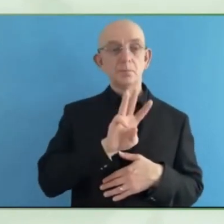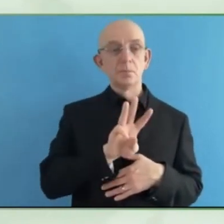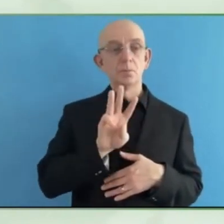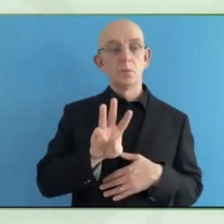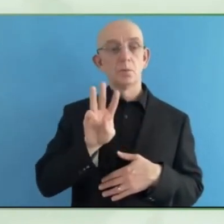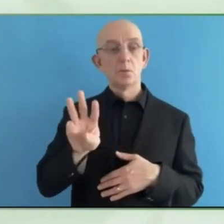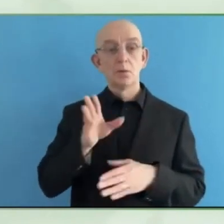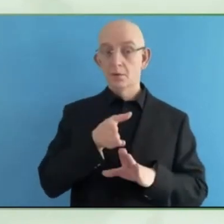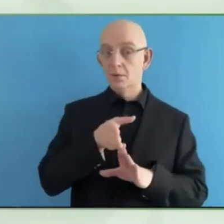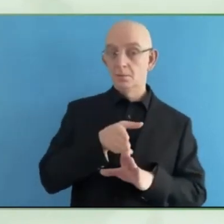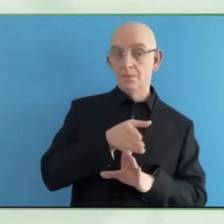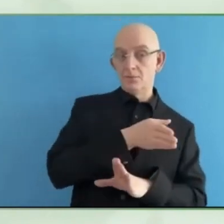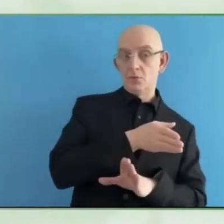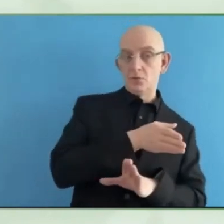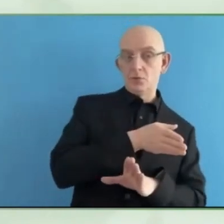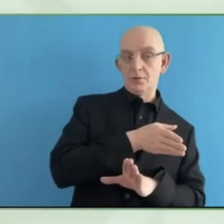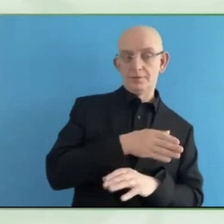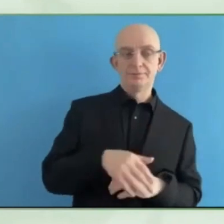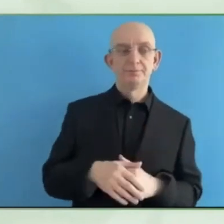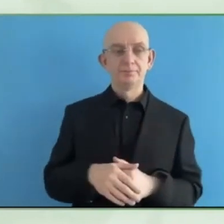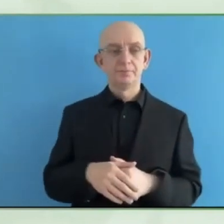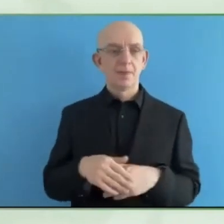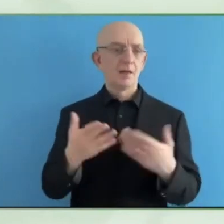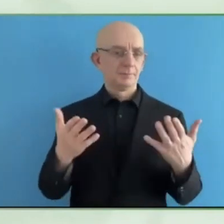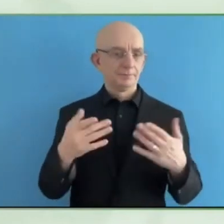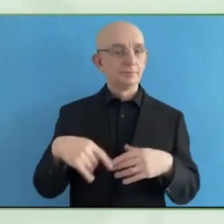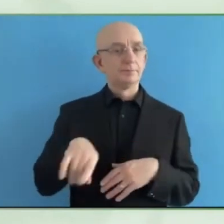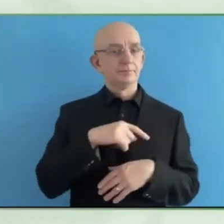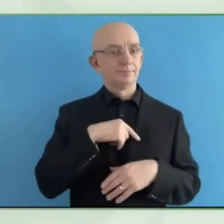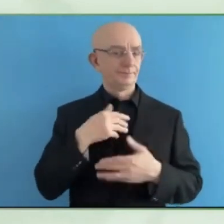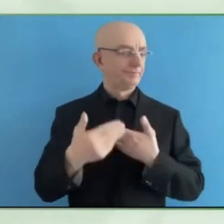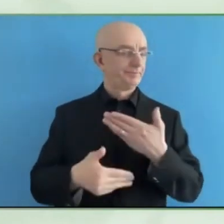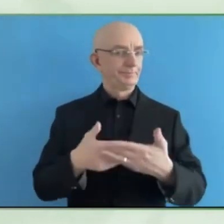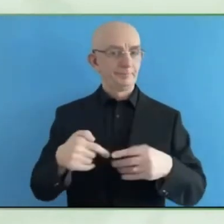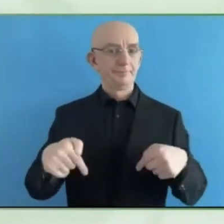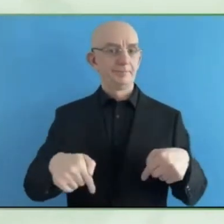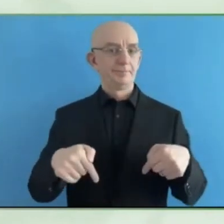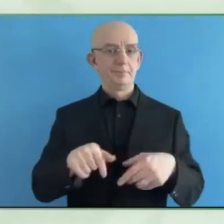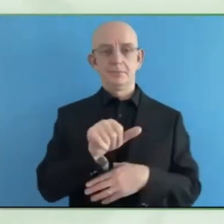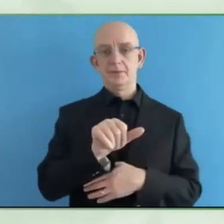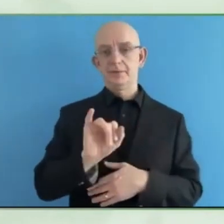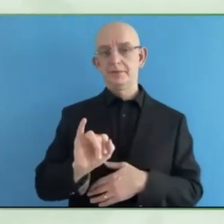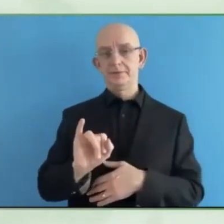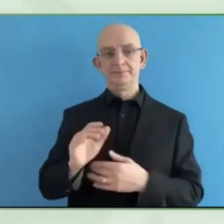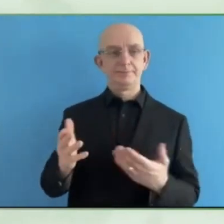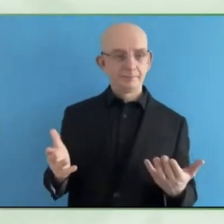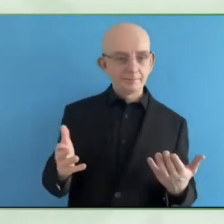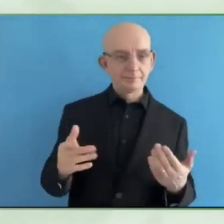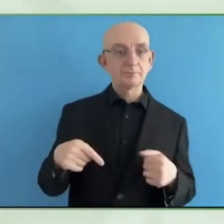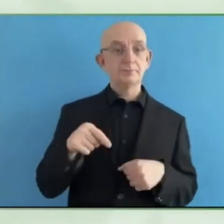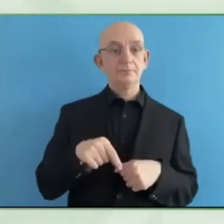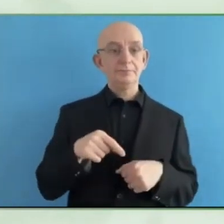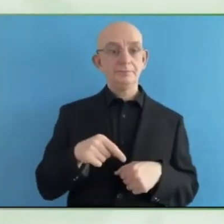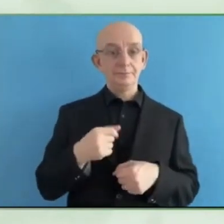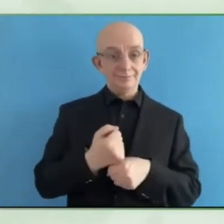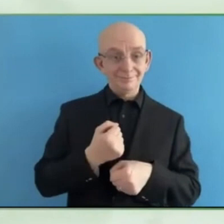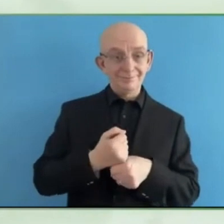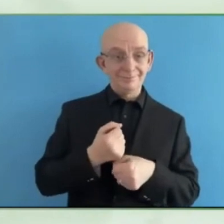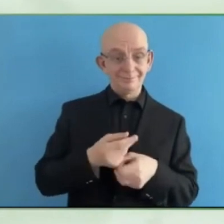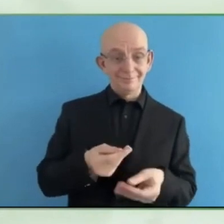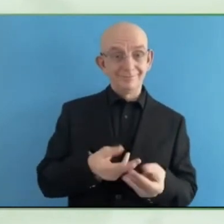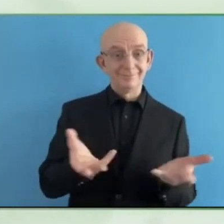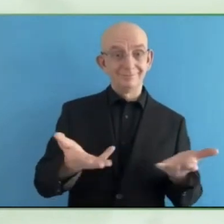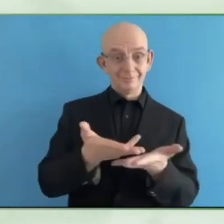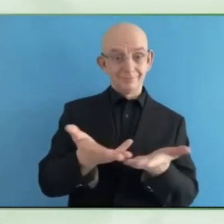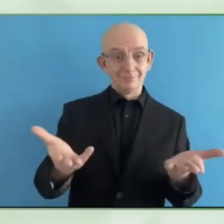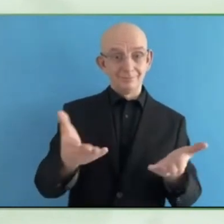We don't provide products. We are in the mobility segment. Anyway, we